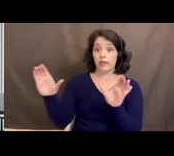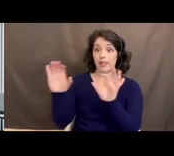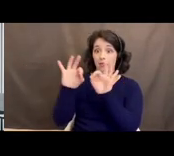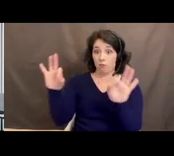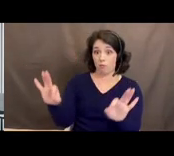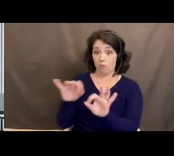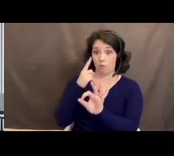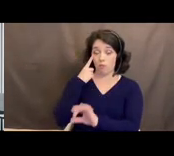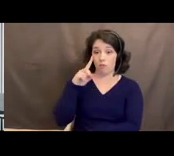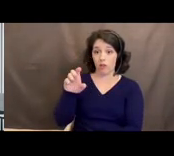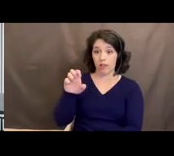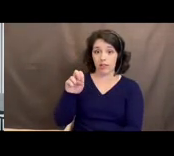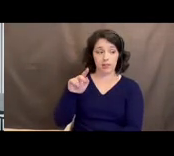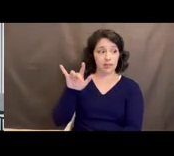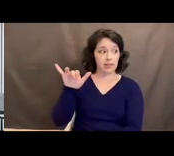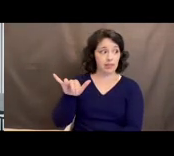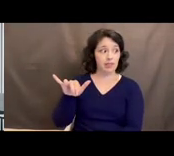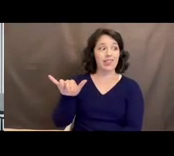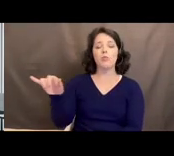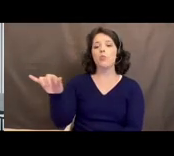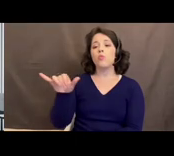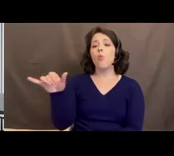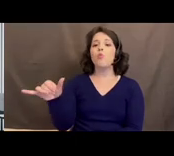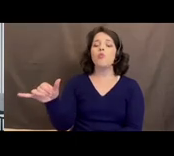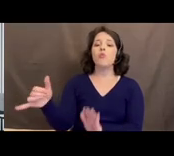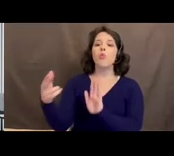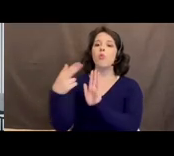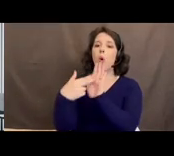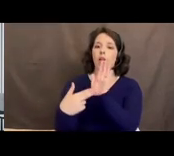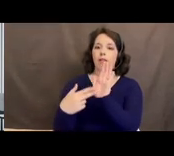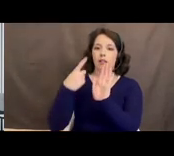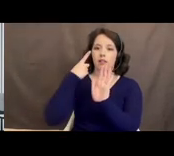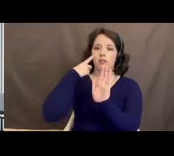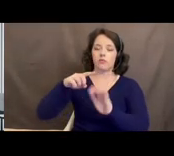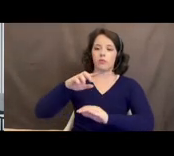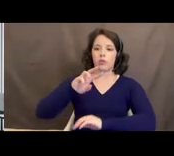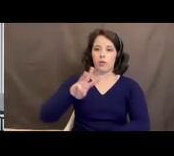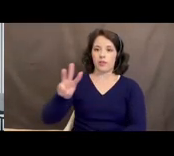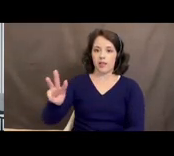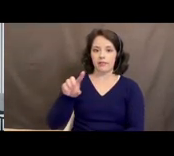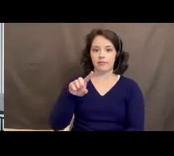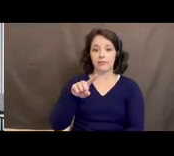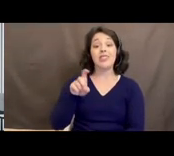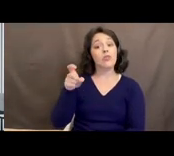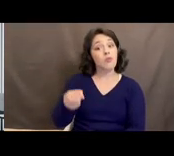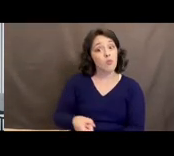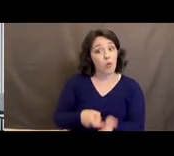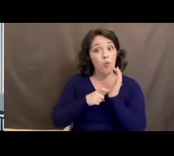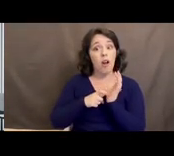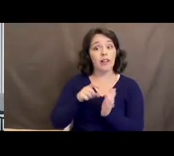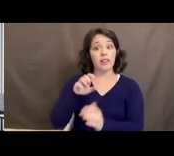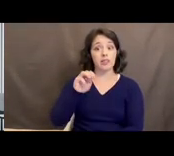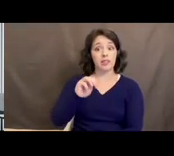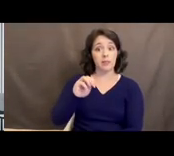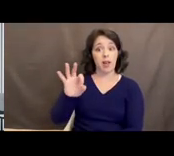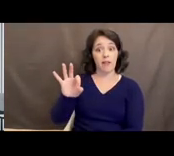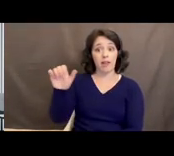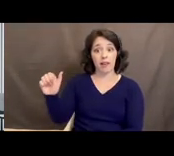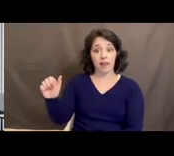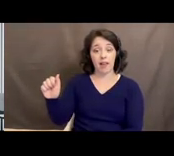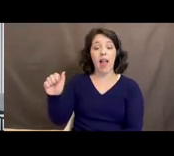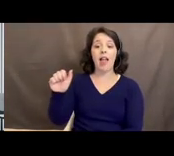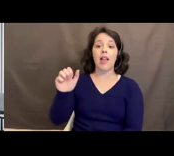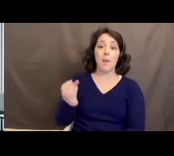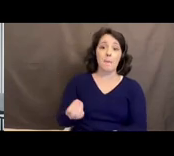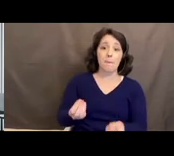can see that the logging into the entity dashboard requires multi-factor authentication. You can actually see that over to the right.